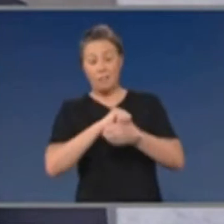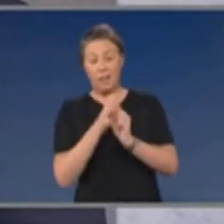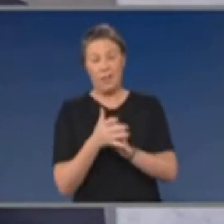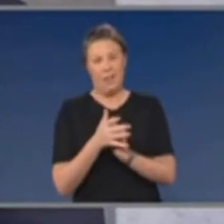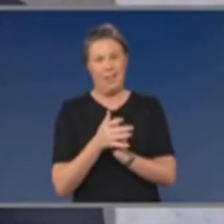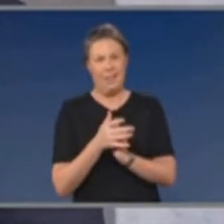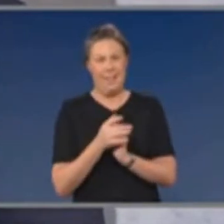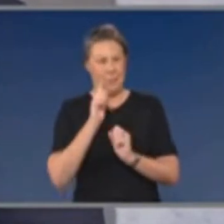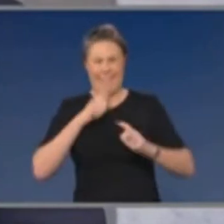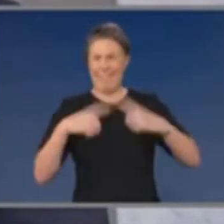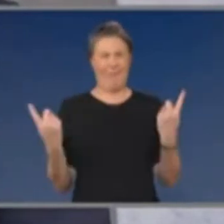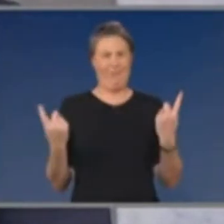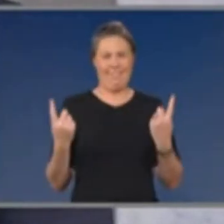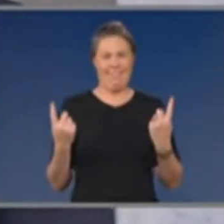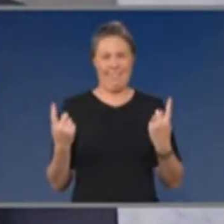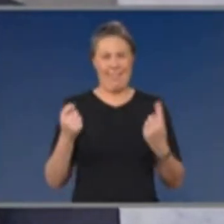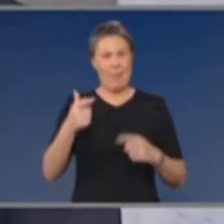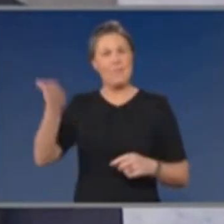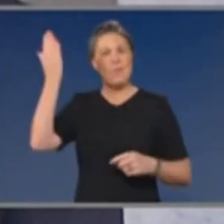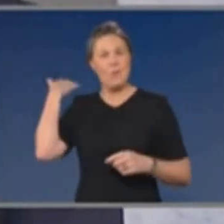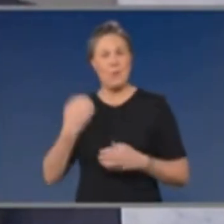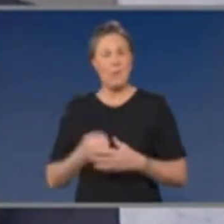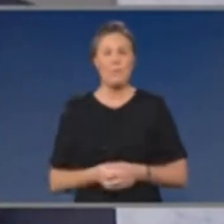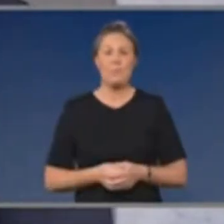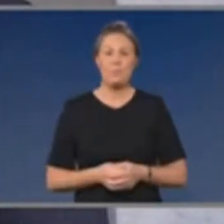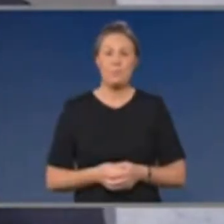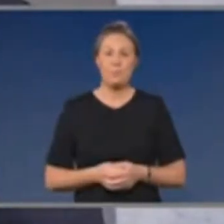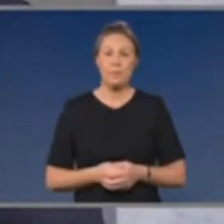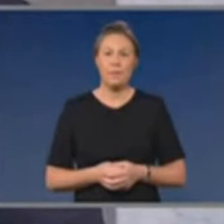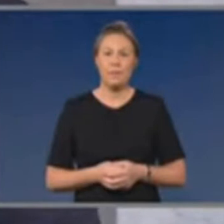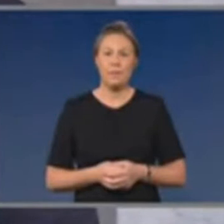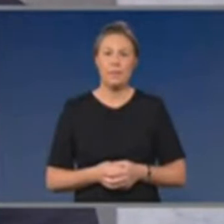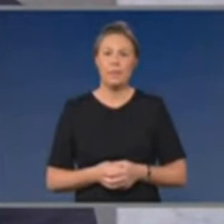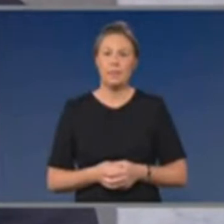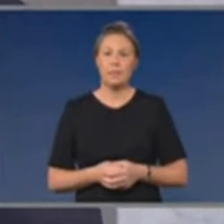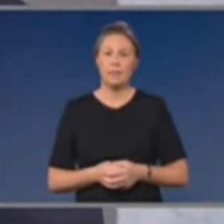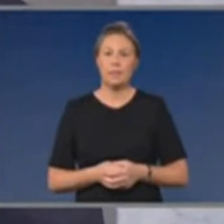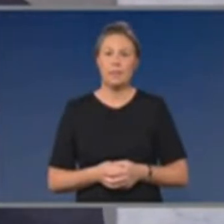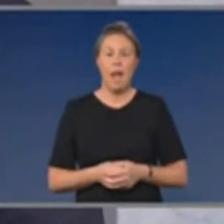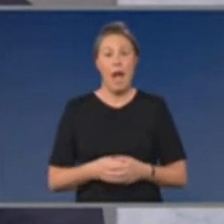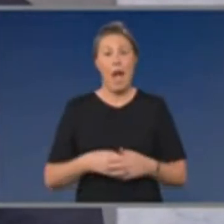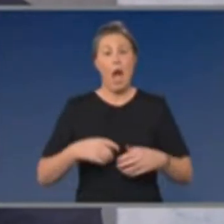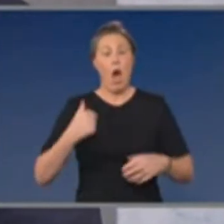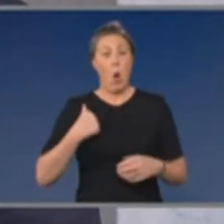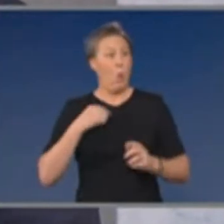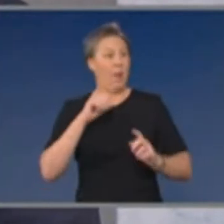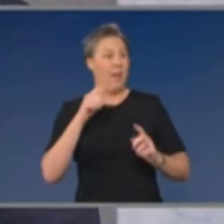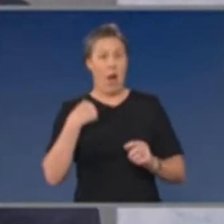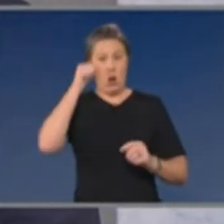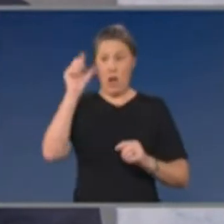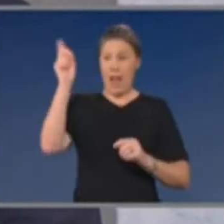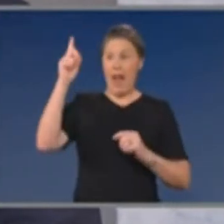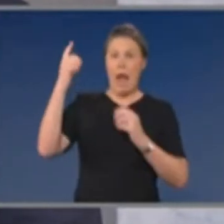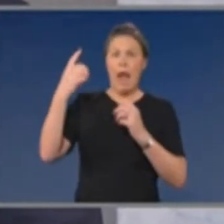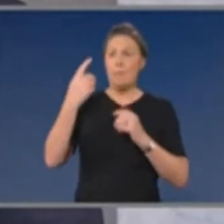are fewer jobs available for the number of people who are out there, and now is not a time to be standing idle. And so what we're